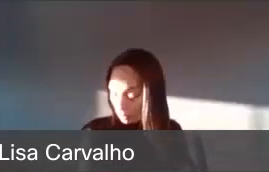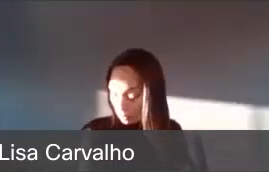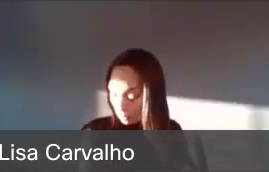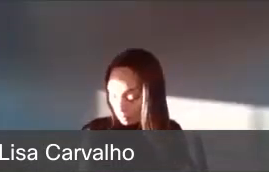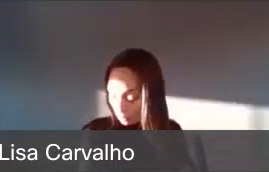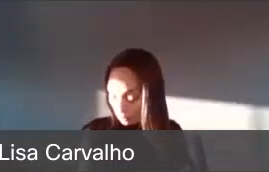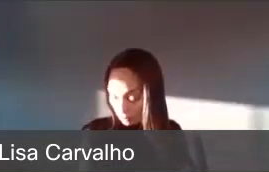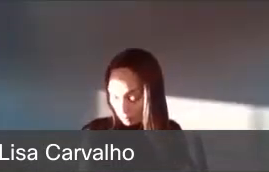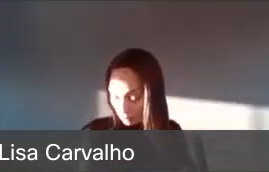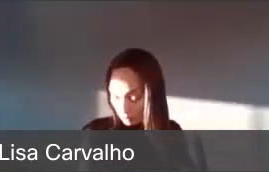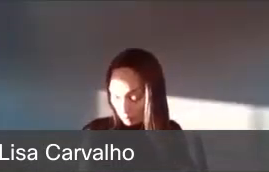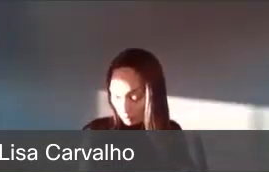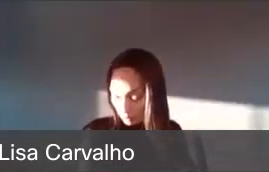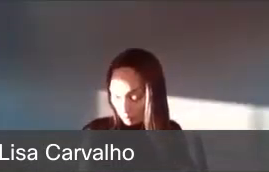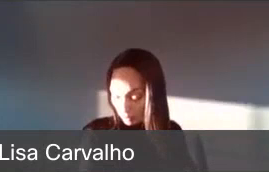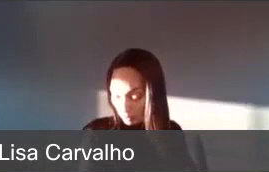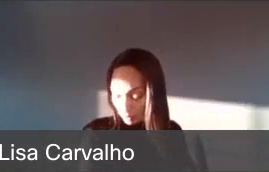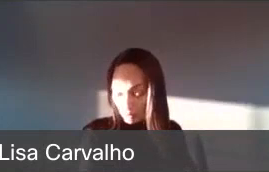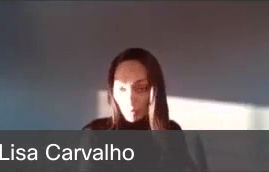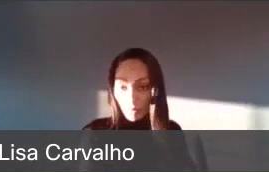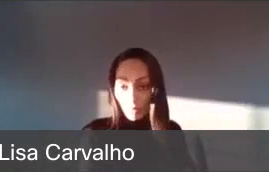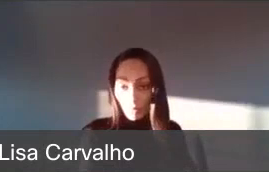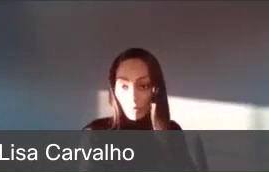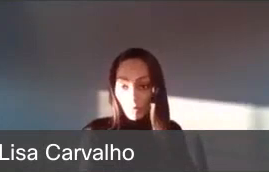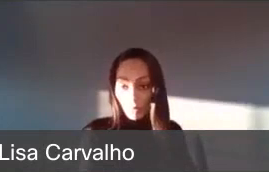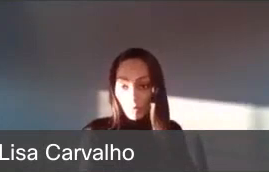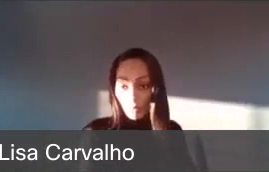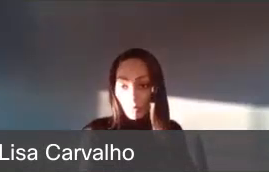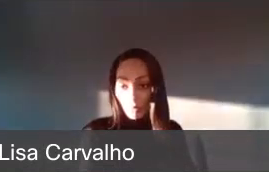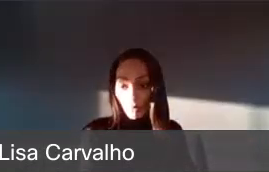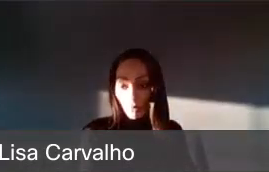I'm hoping we'll be able to hear a little bit of it. If not, I'll recap it.